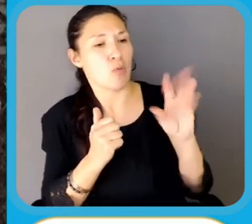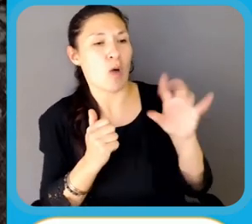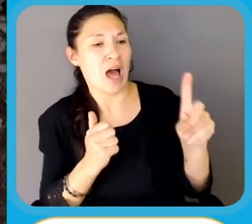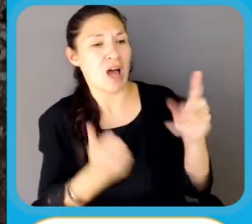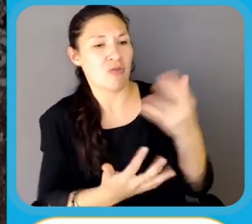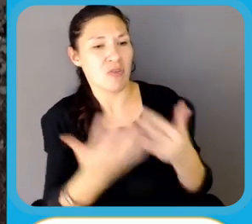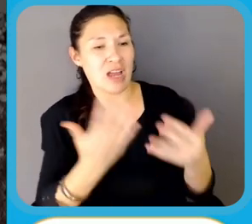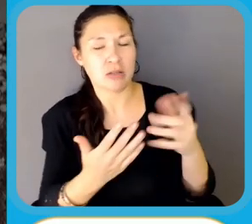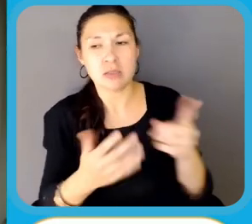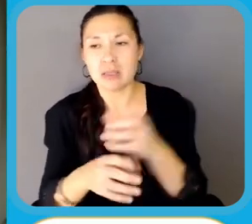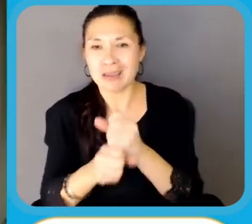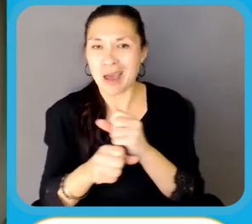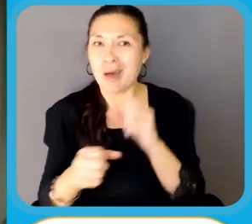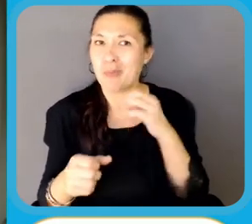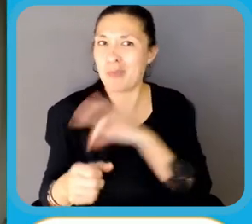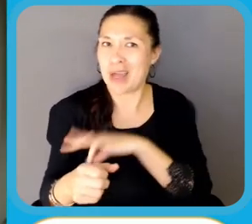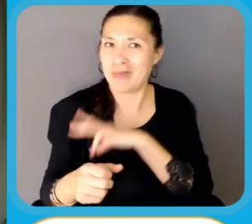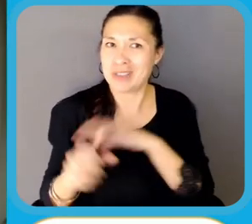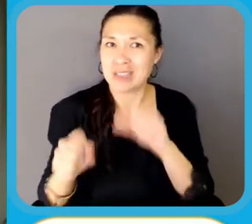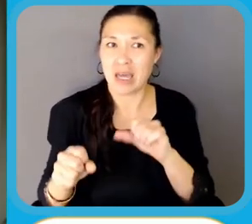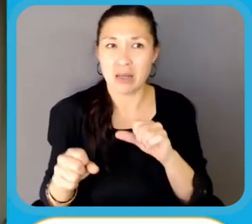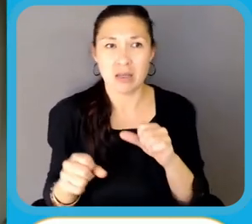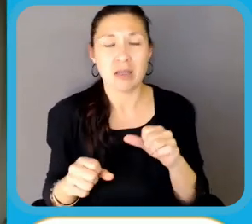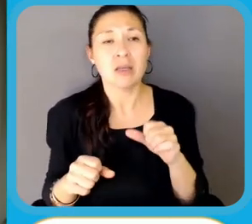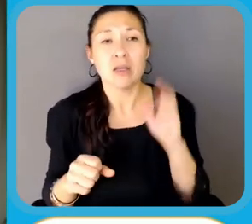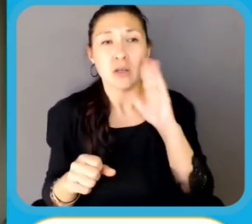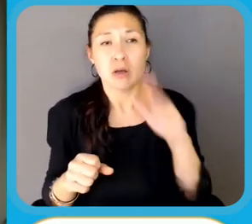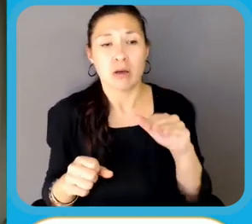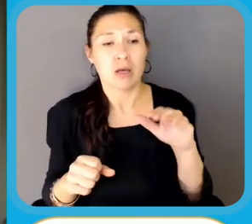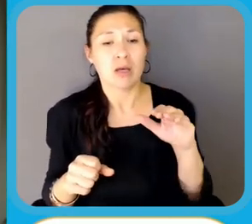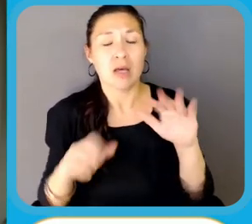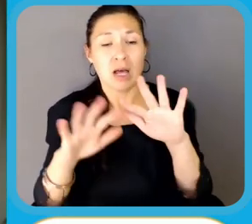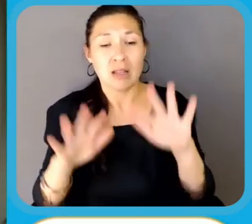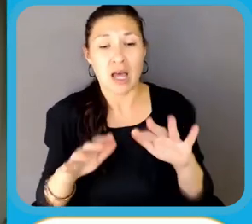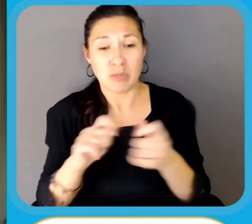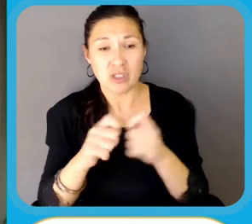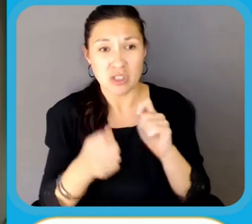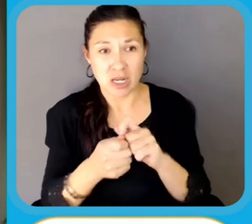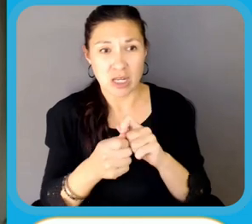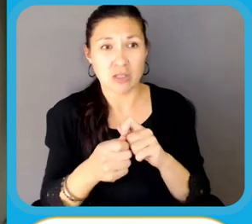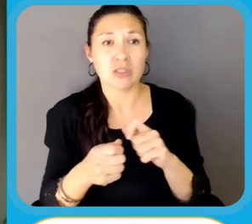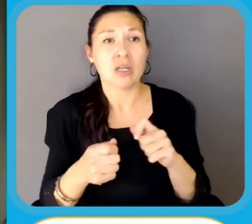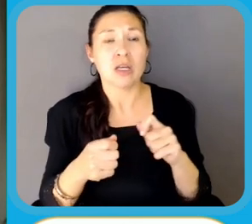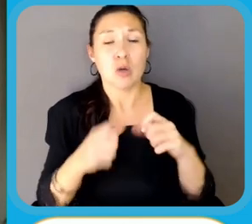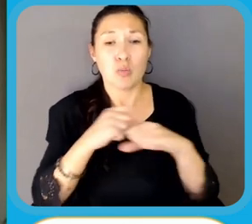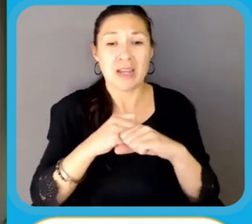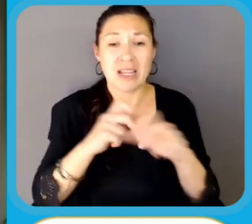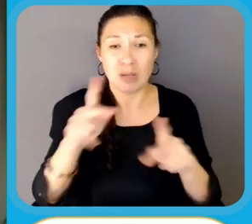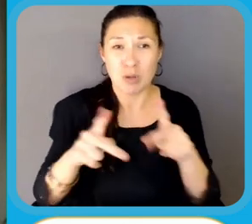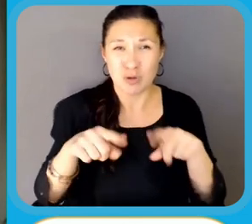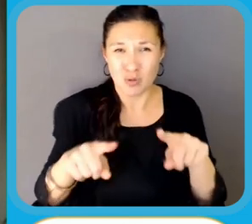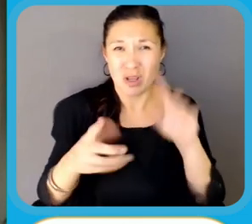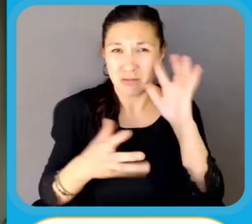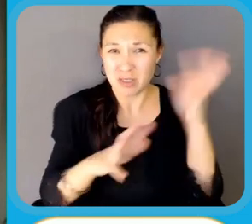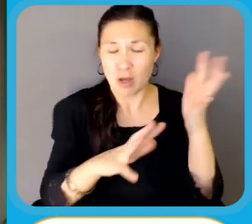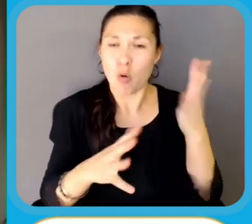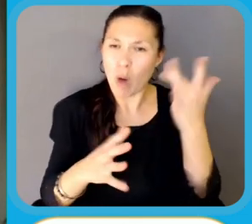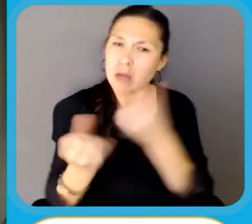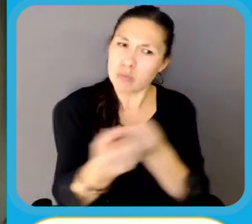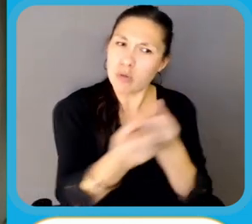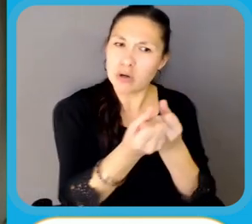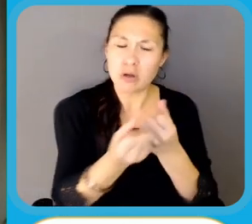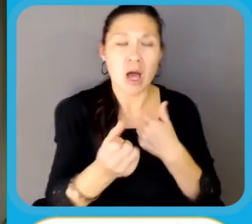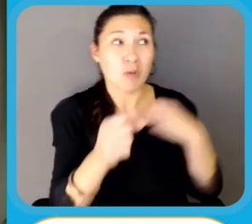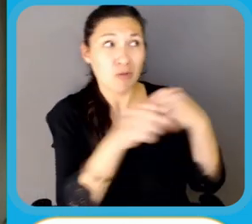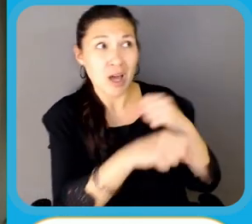benefits. I'm fighting climate change and protecting consumers during a disaster because I'm on your side. I'm fighting the insurance